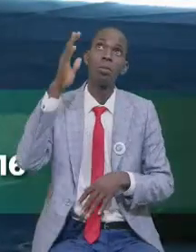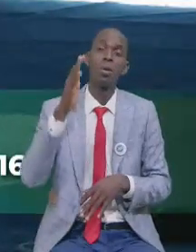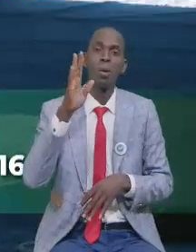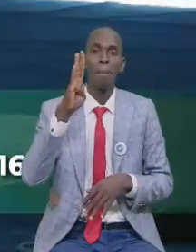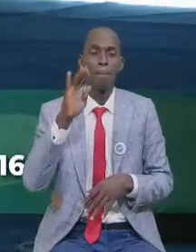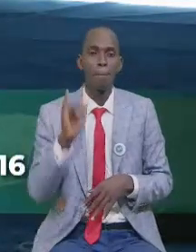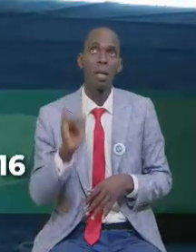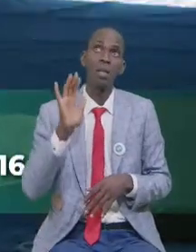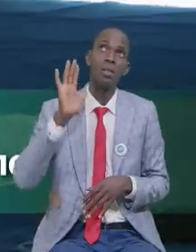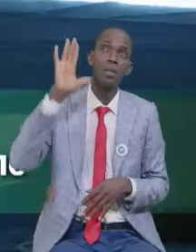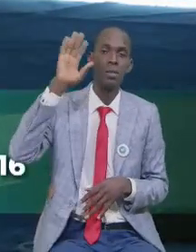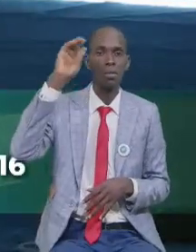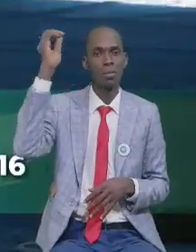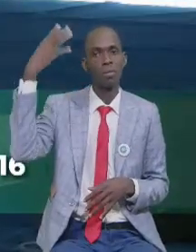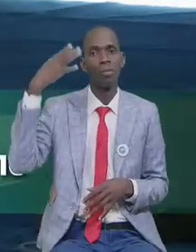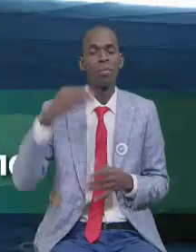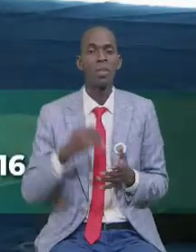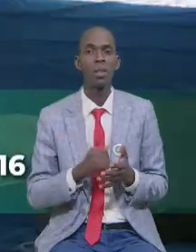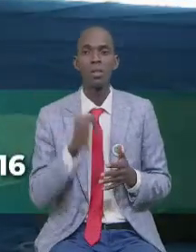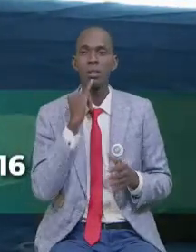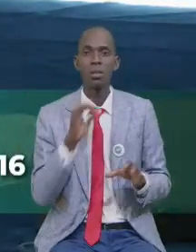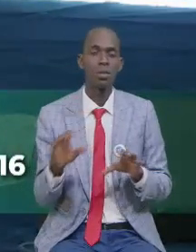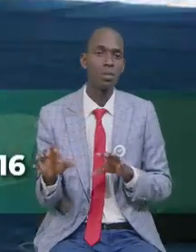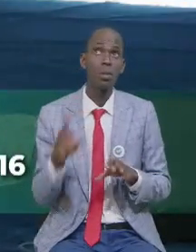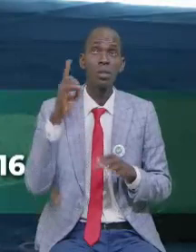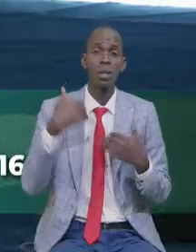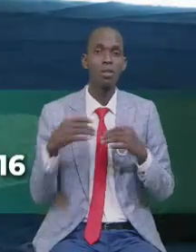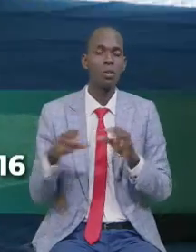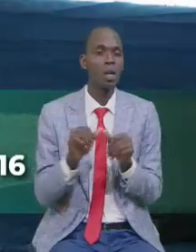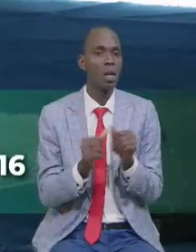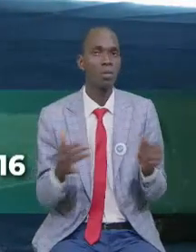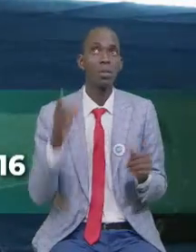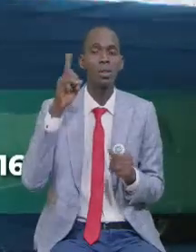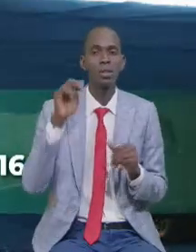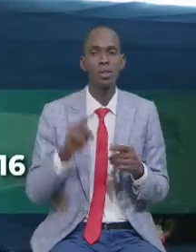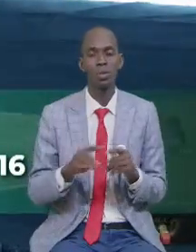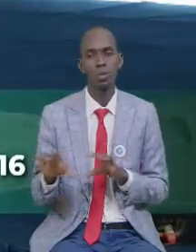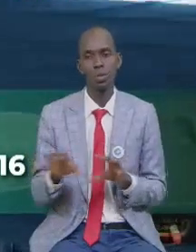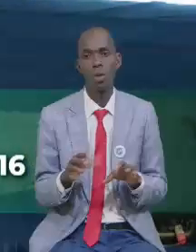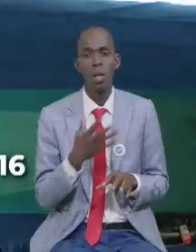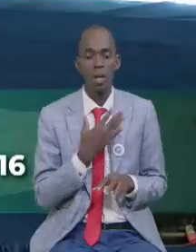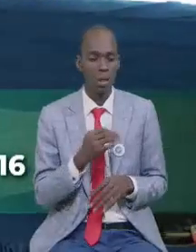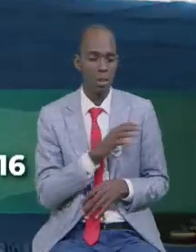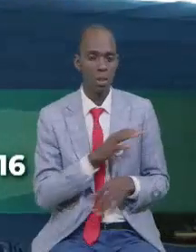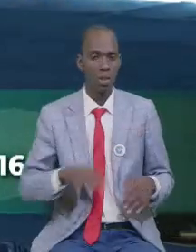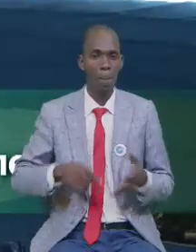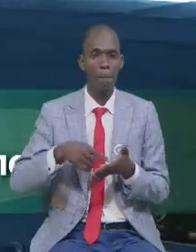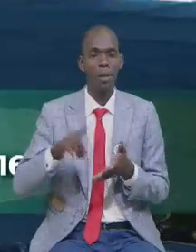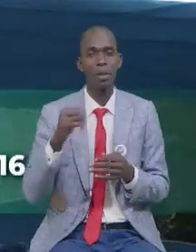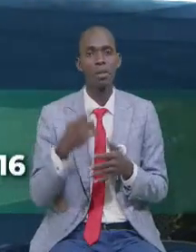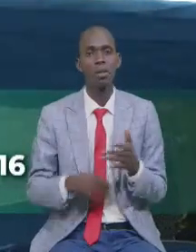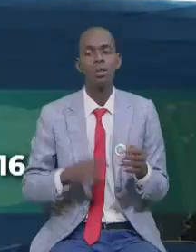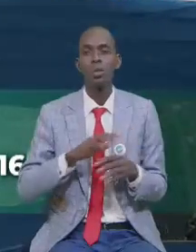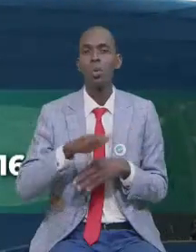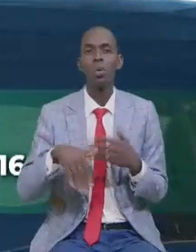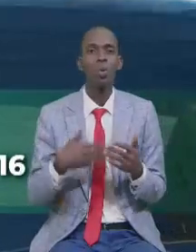his grace? He's done everything he ought to do, and Christ paid the price, the whole price.